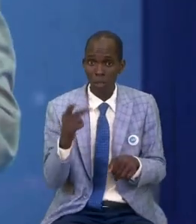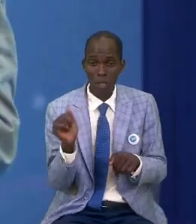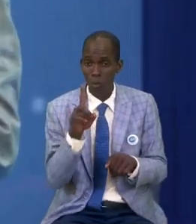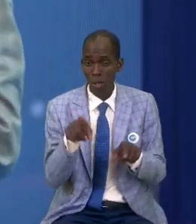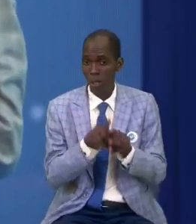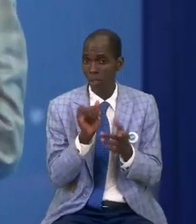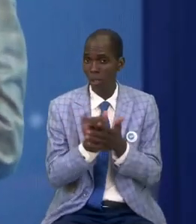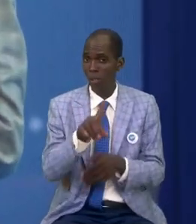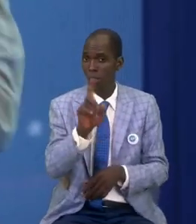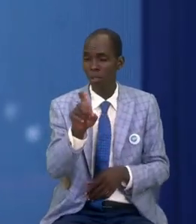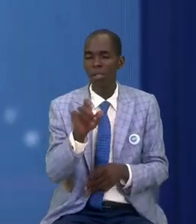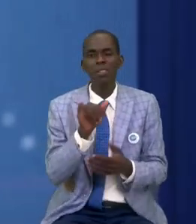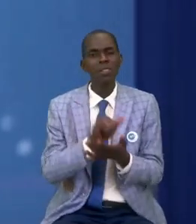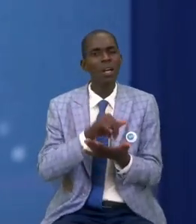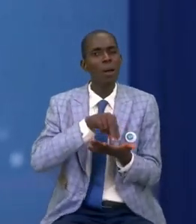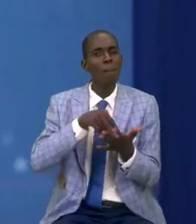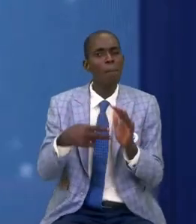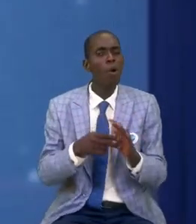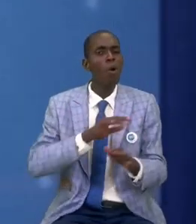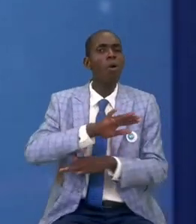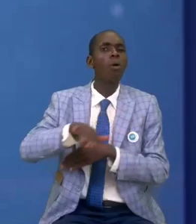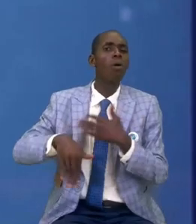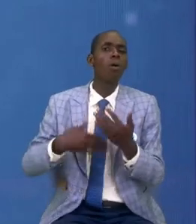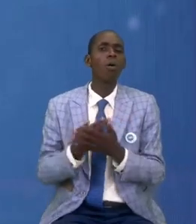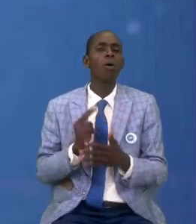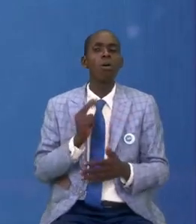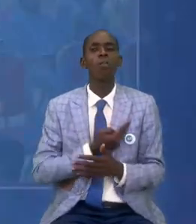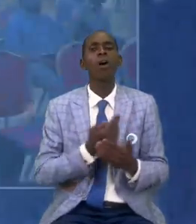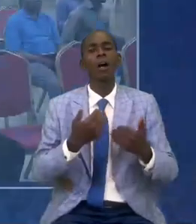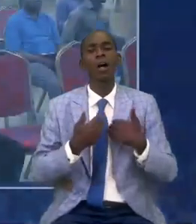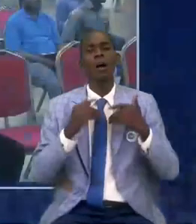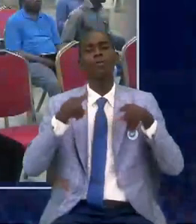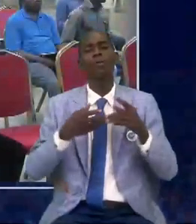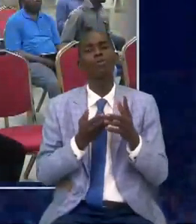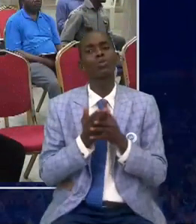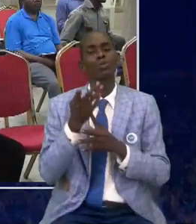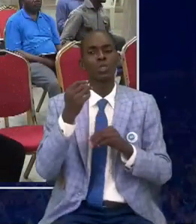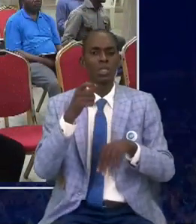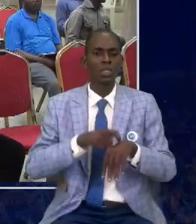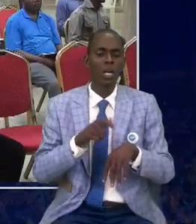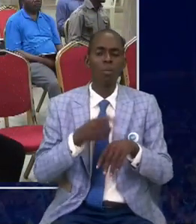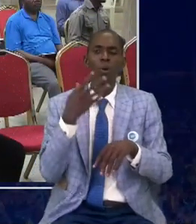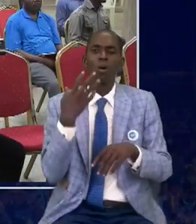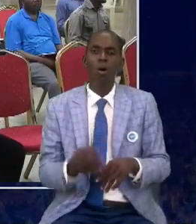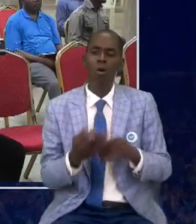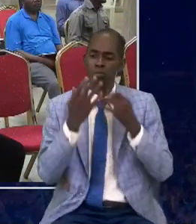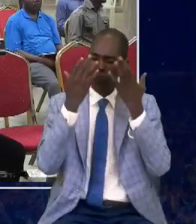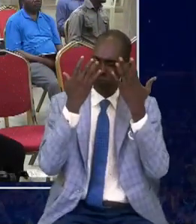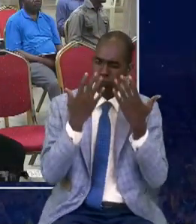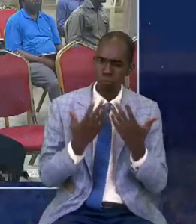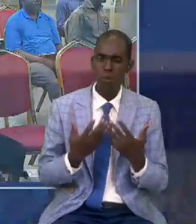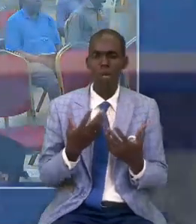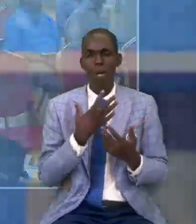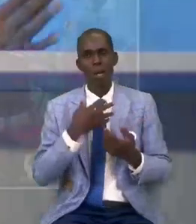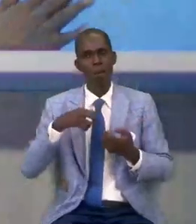of woefulness. Look at Isaiah chapter 6, and I'm reading from verse 5. Isaiah chapter 6,